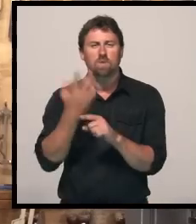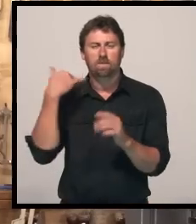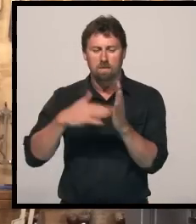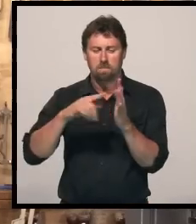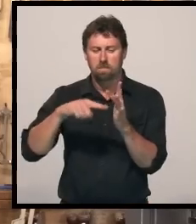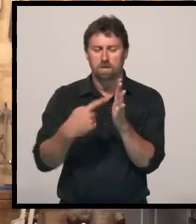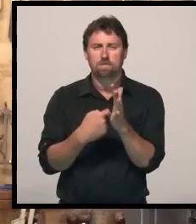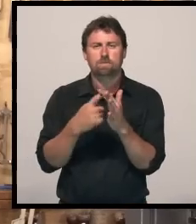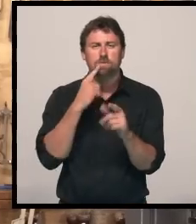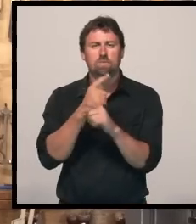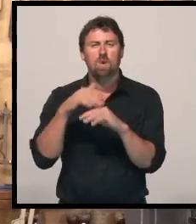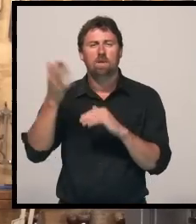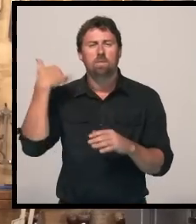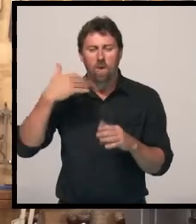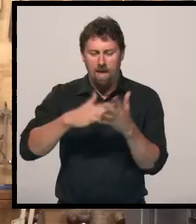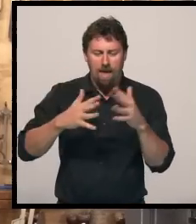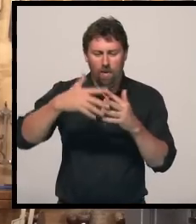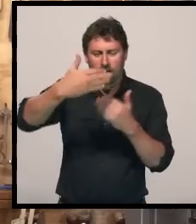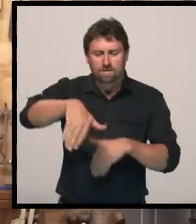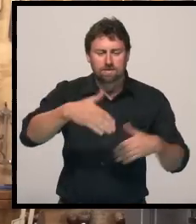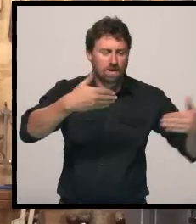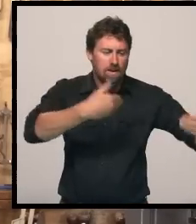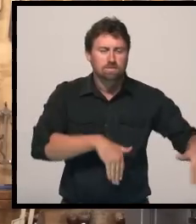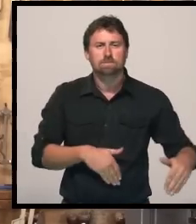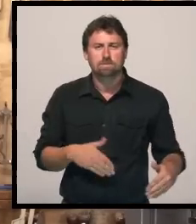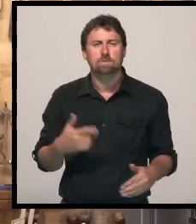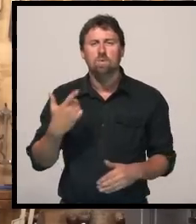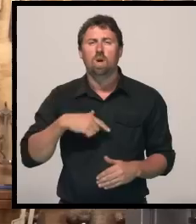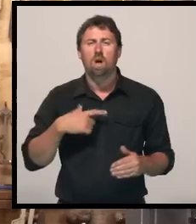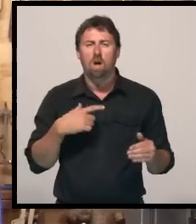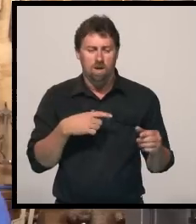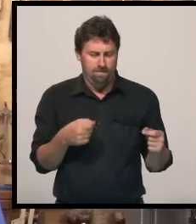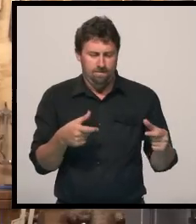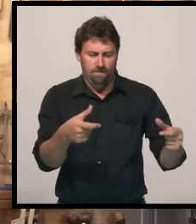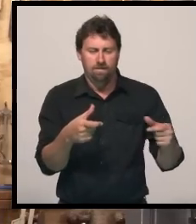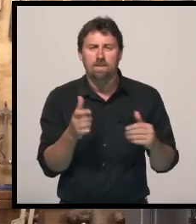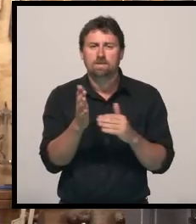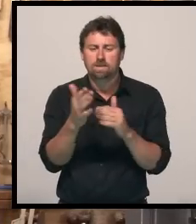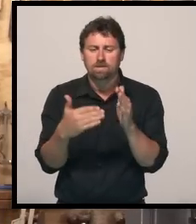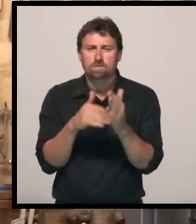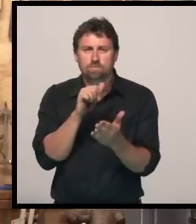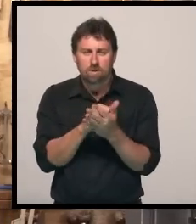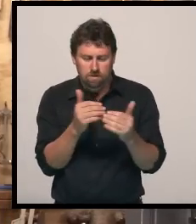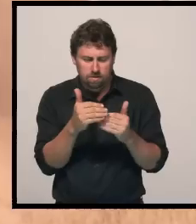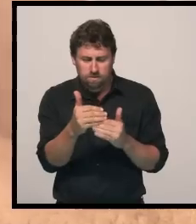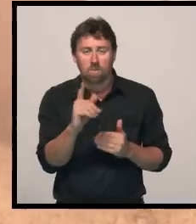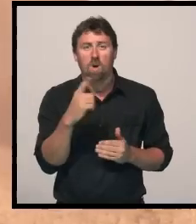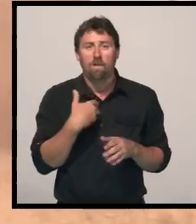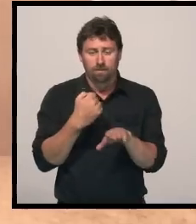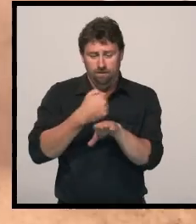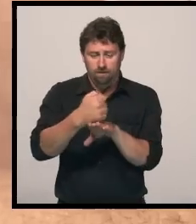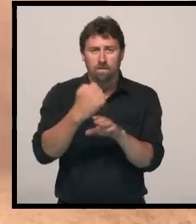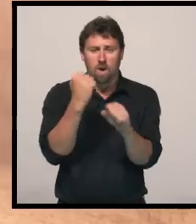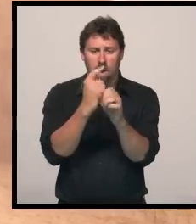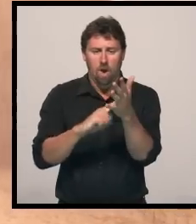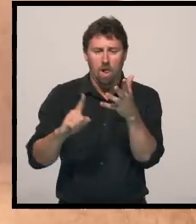reason I've cut these prior is I've sized the ends. Now by that I mean I've actually put a layer of glue over